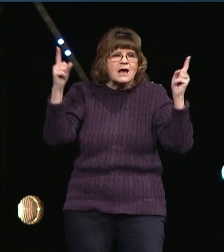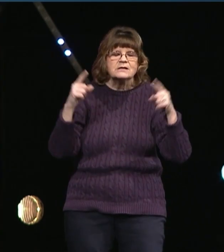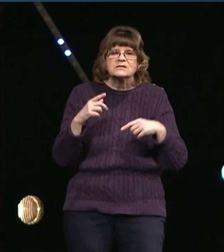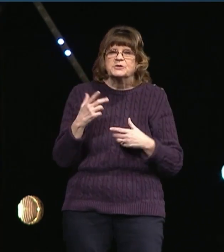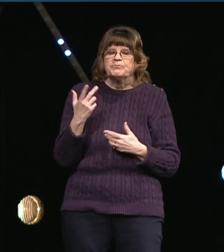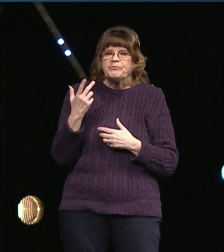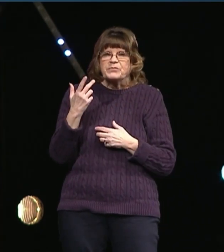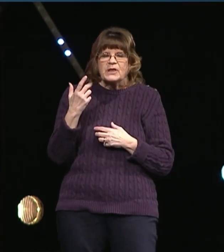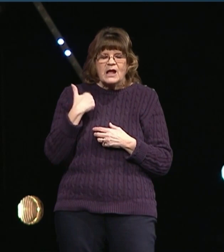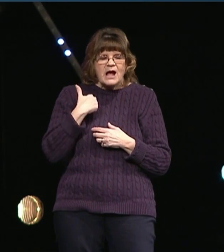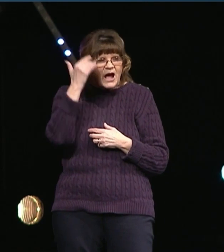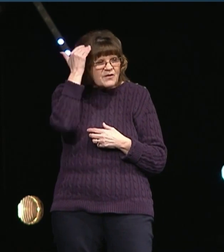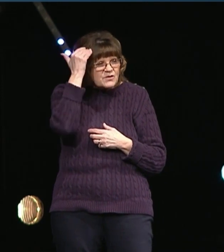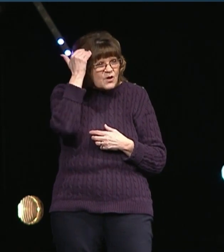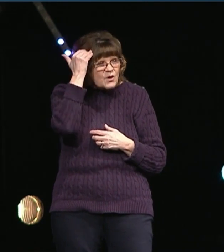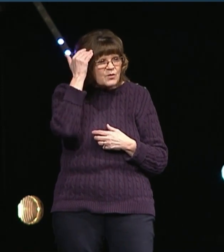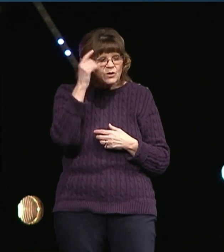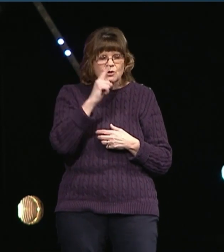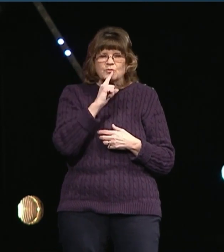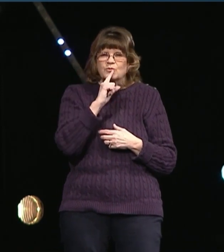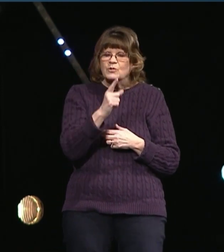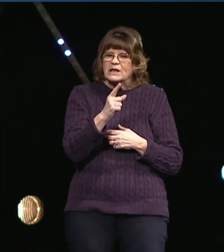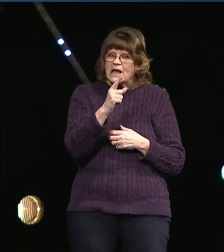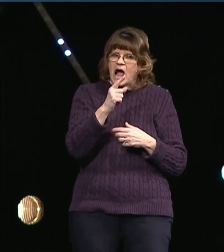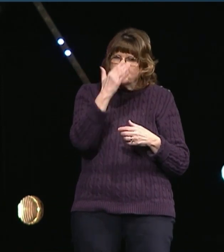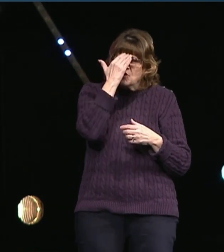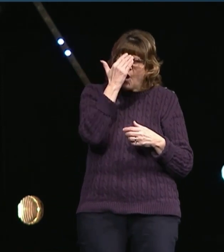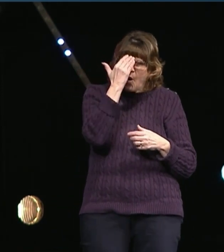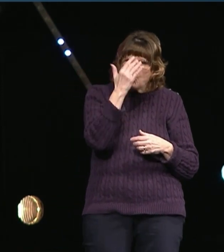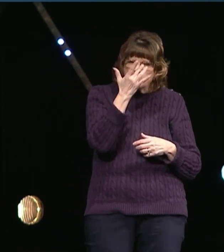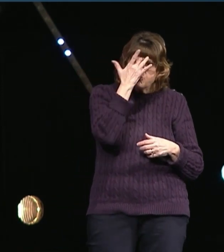I've known some brilliant men and women,